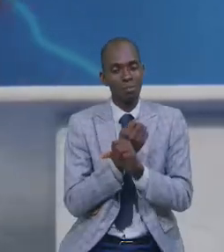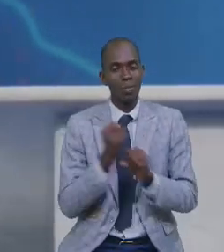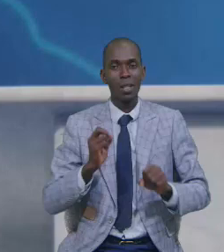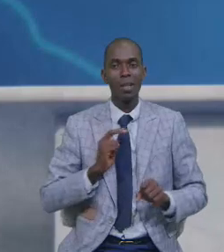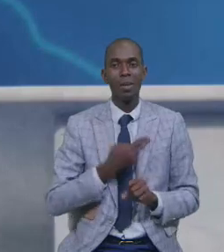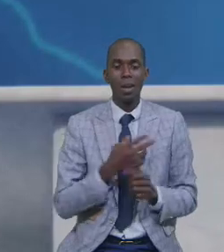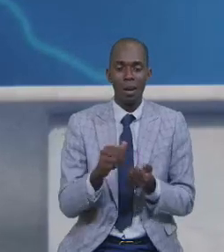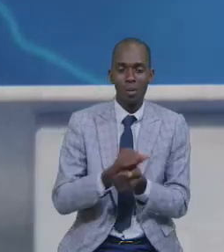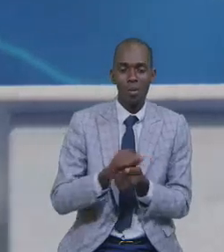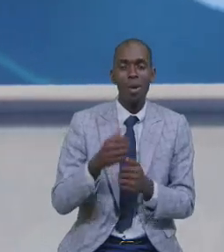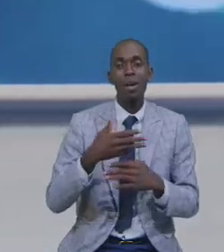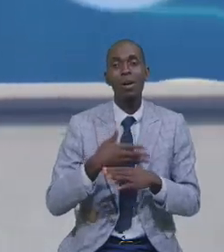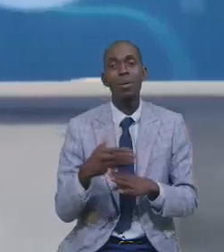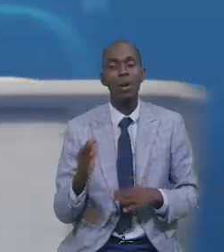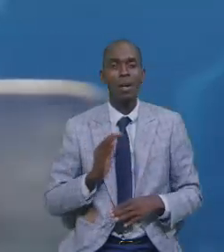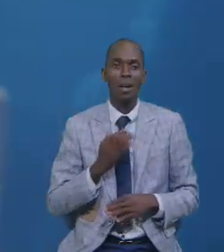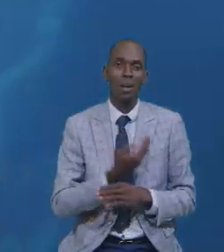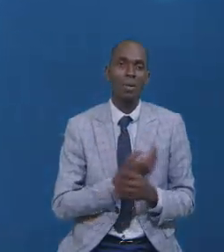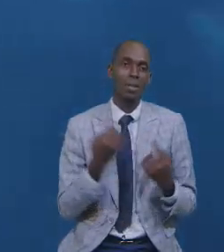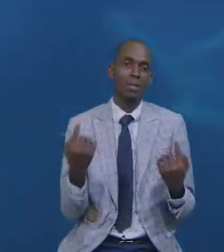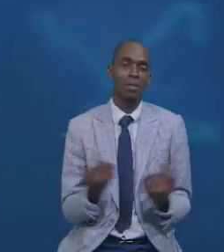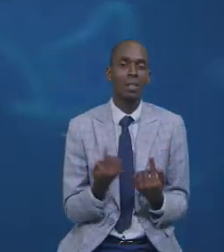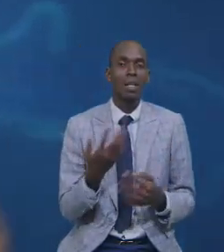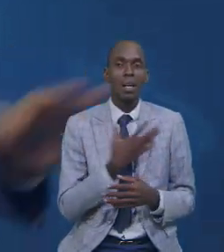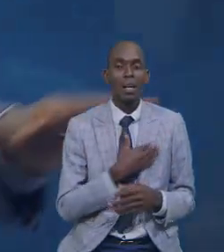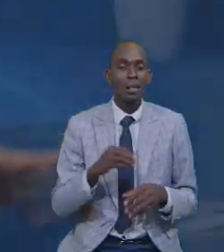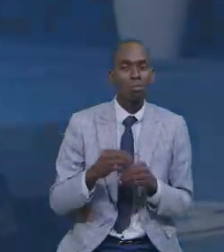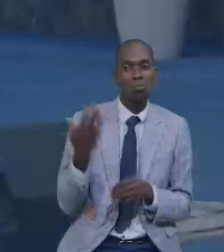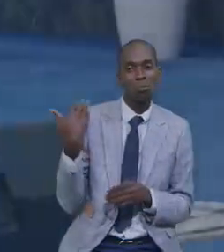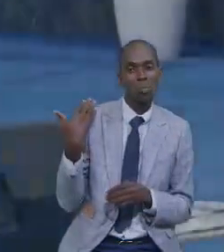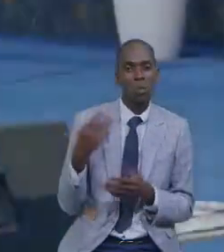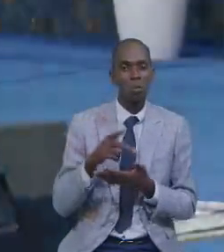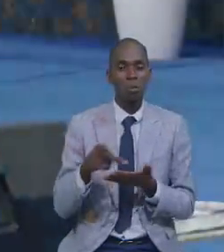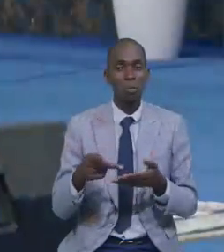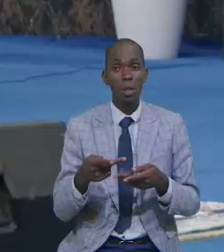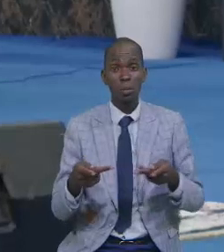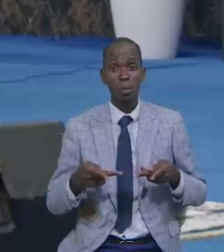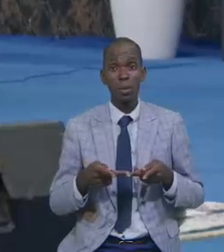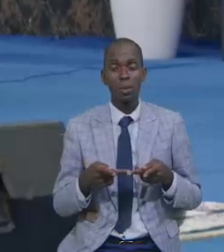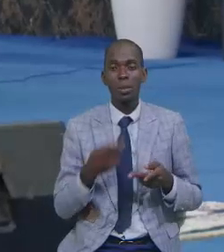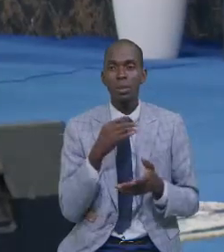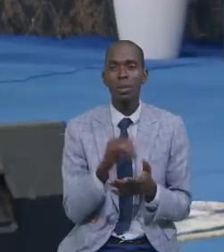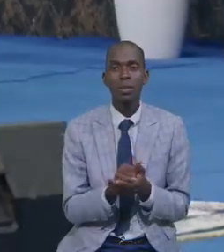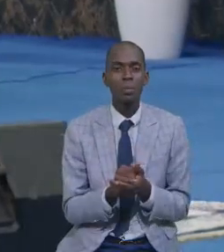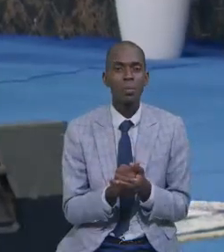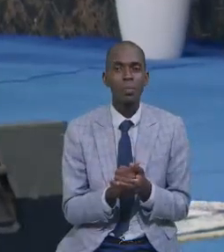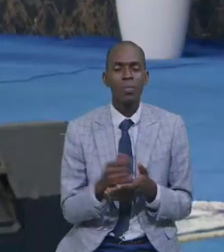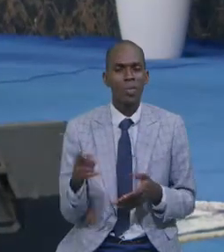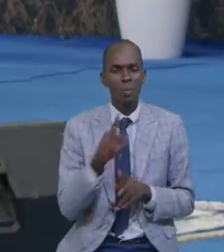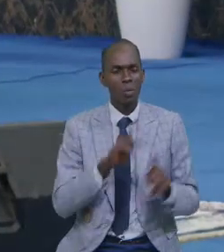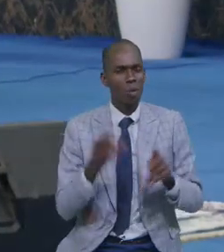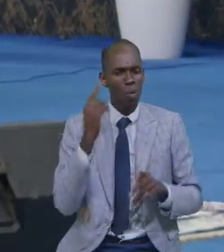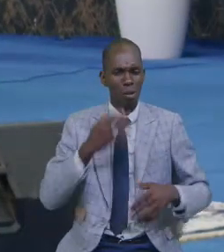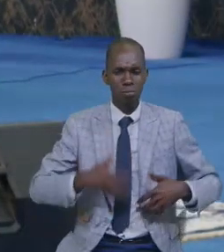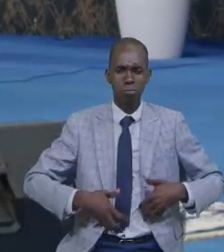wash away our sin. And the previous verses, the kings of the earth, they were raging, and they were saying, why? Why is